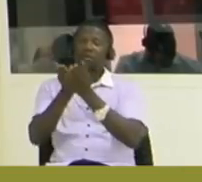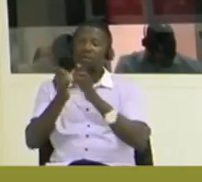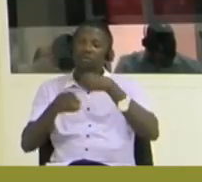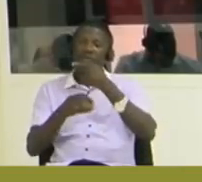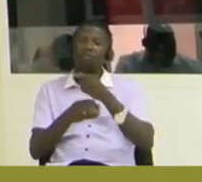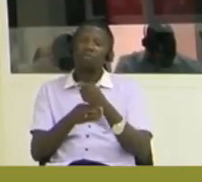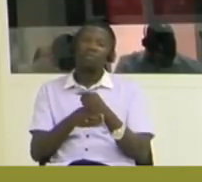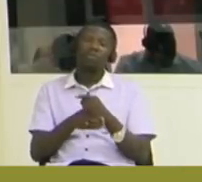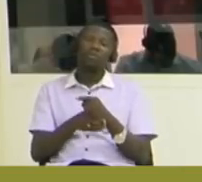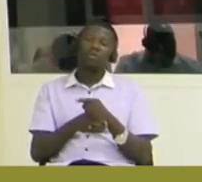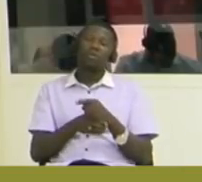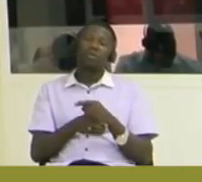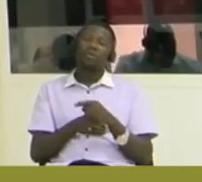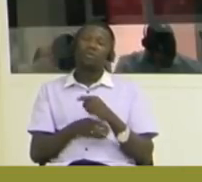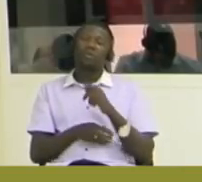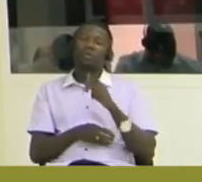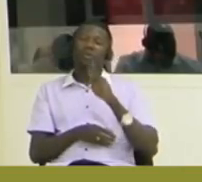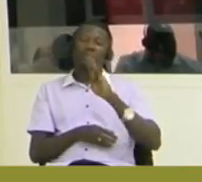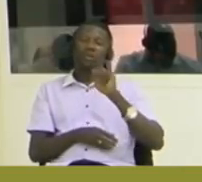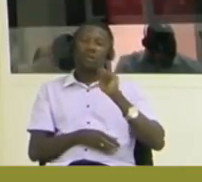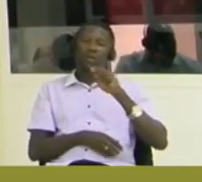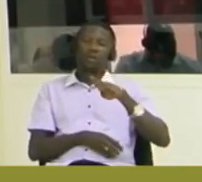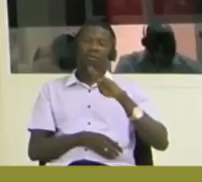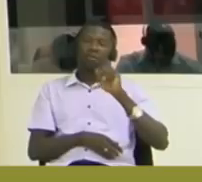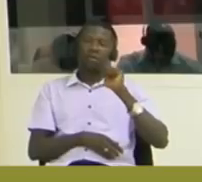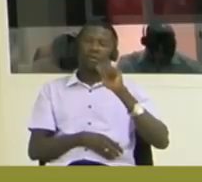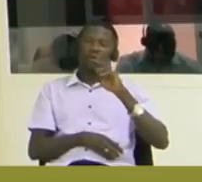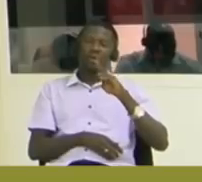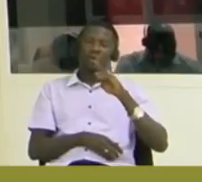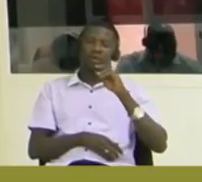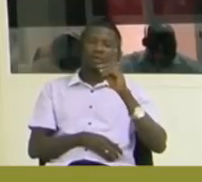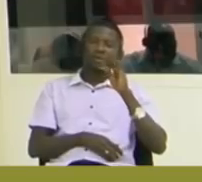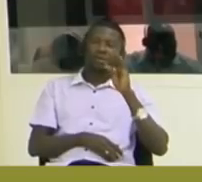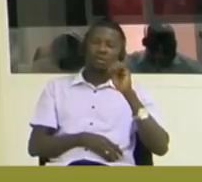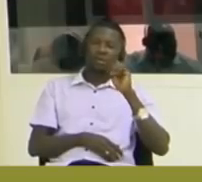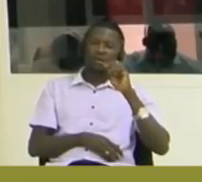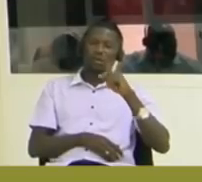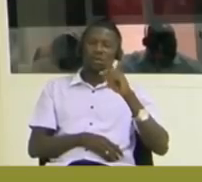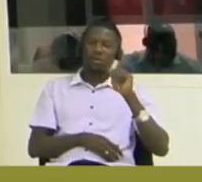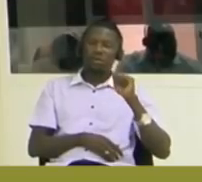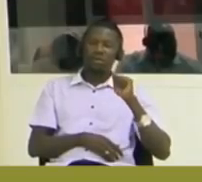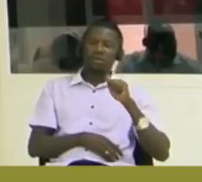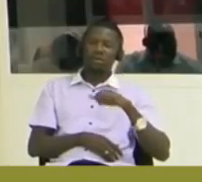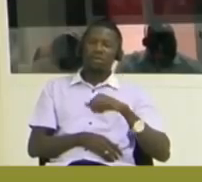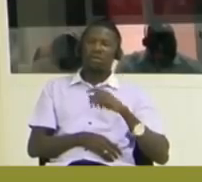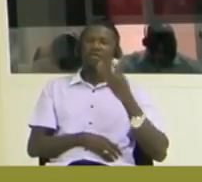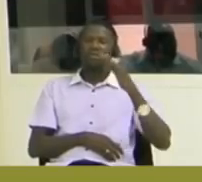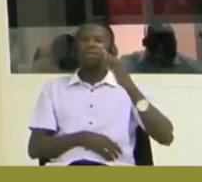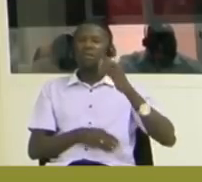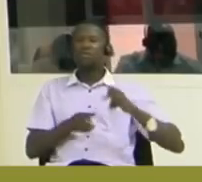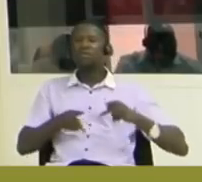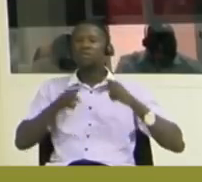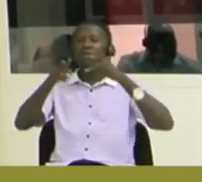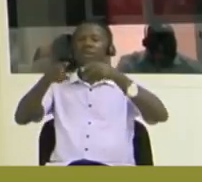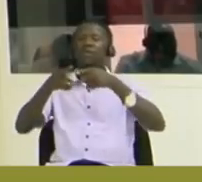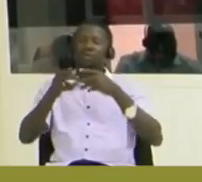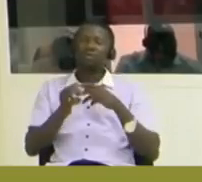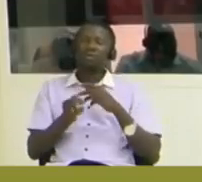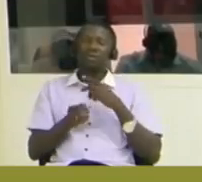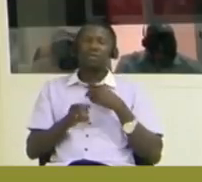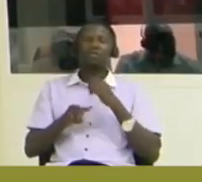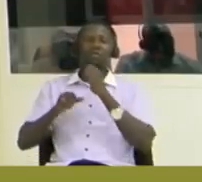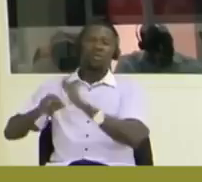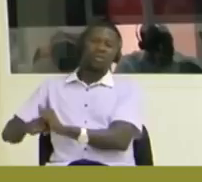Tenda, and ground them with the guys that they are under, undergoing